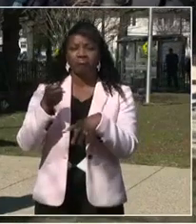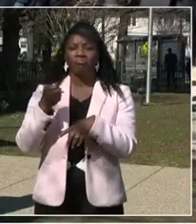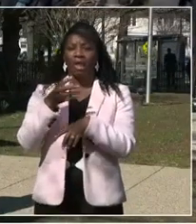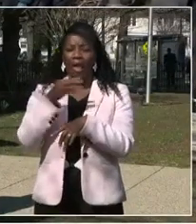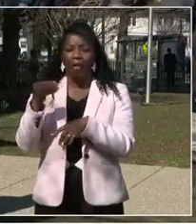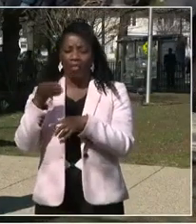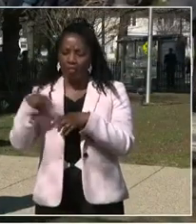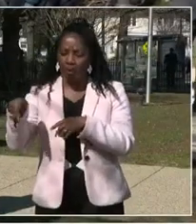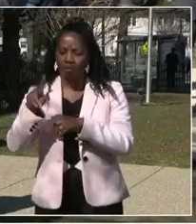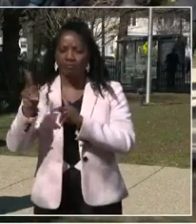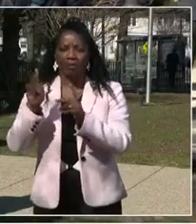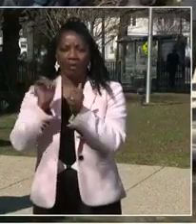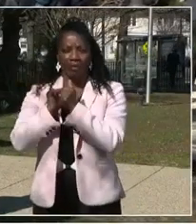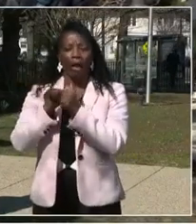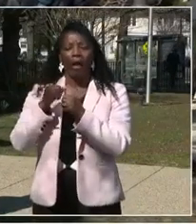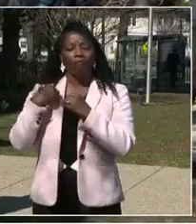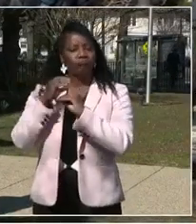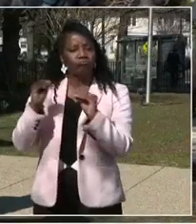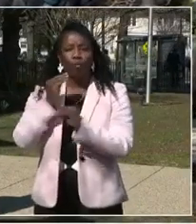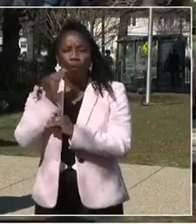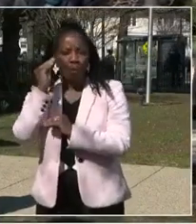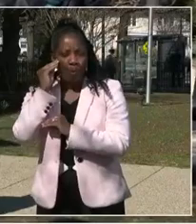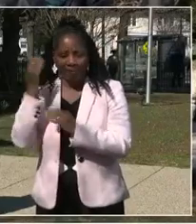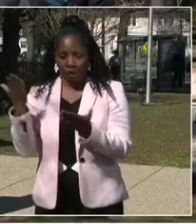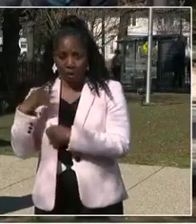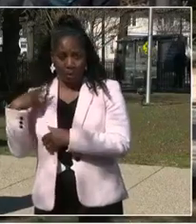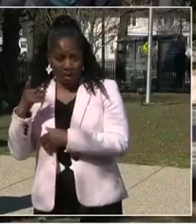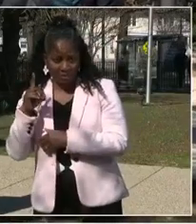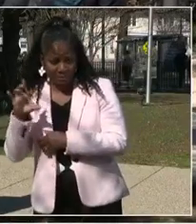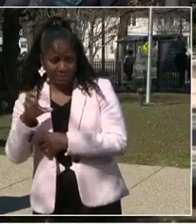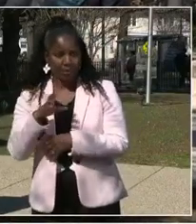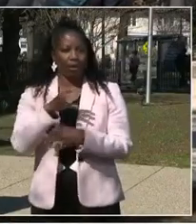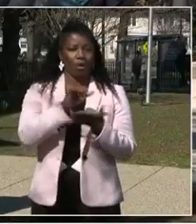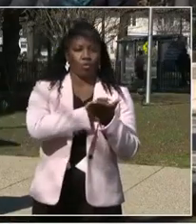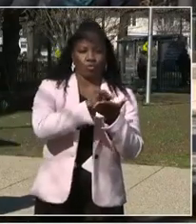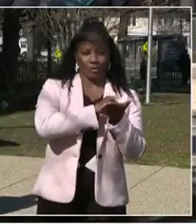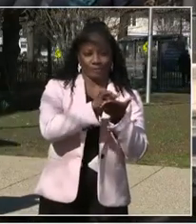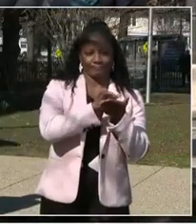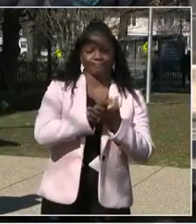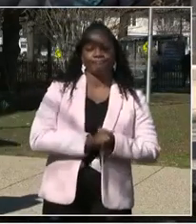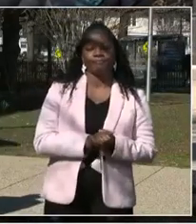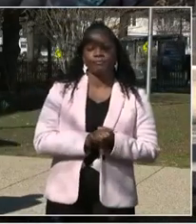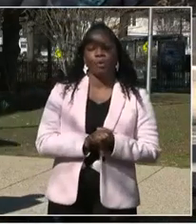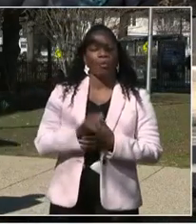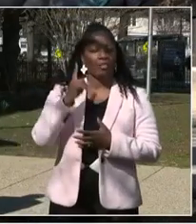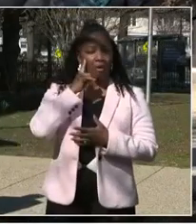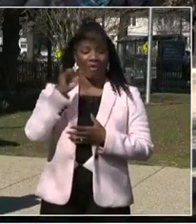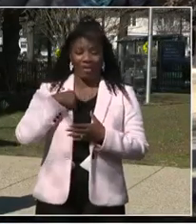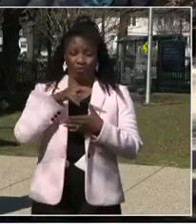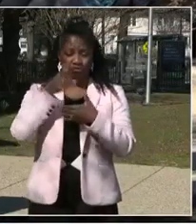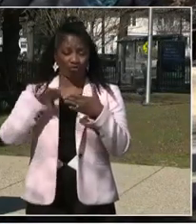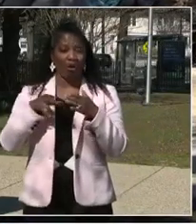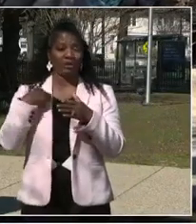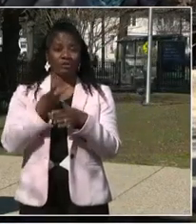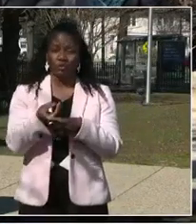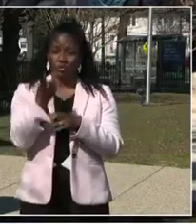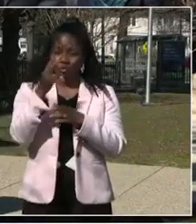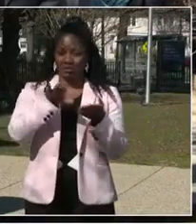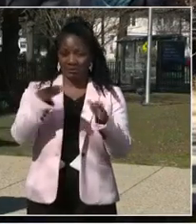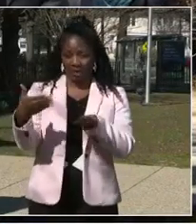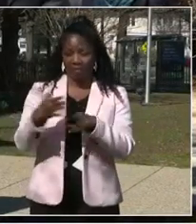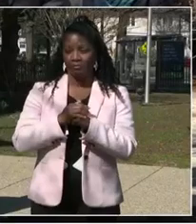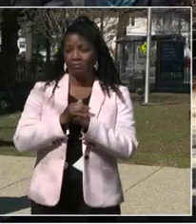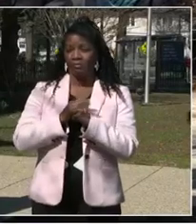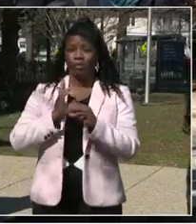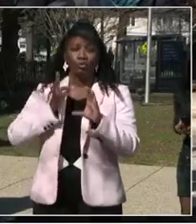experiencing homelessness in Washington, D.C. and New York City, resulting in at least 2 deaths. I was joined by the mayor